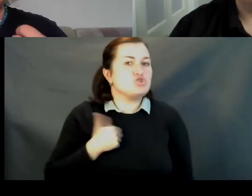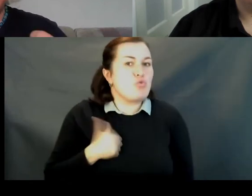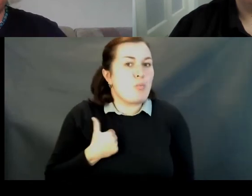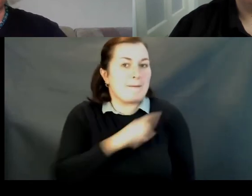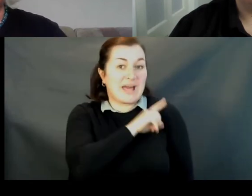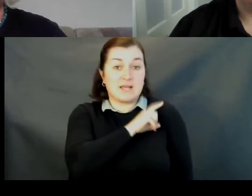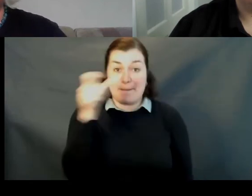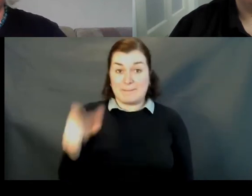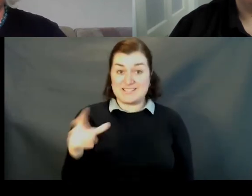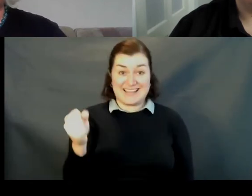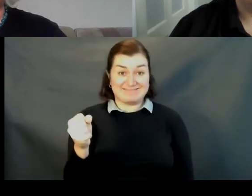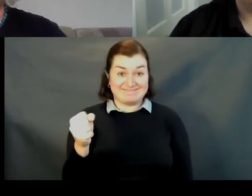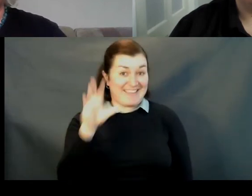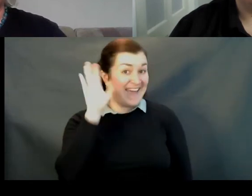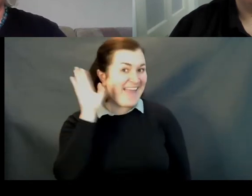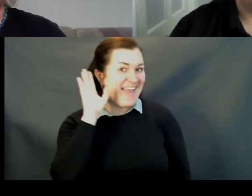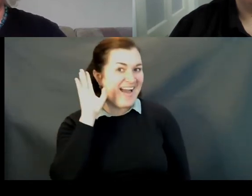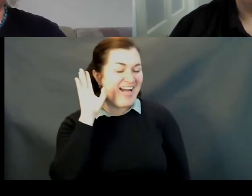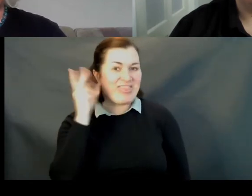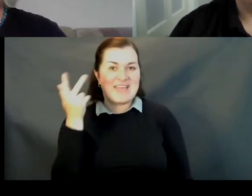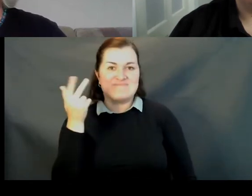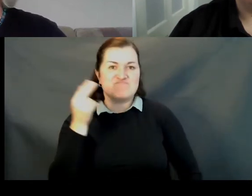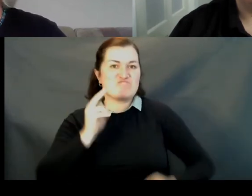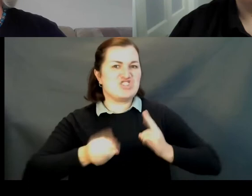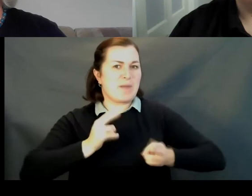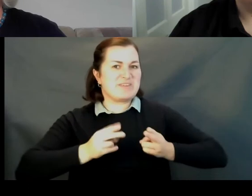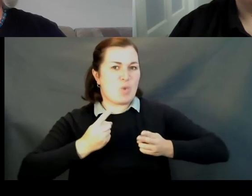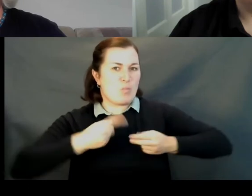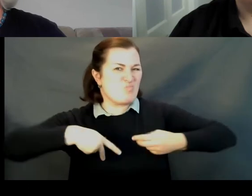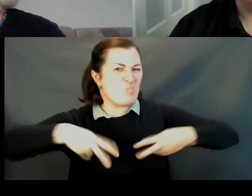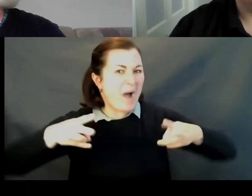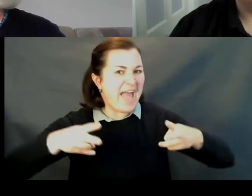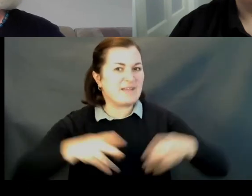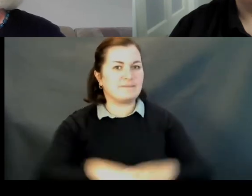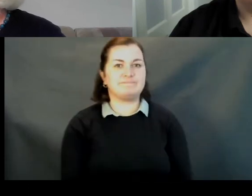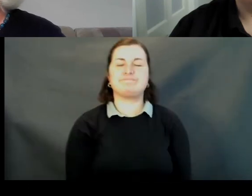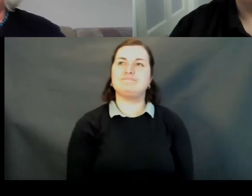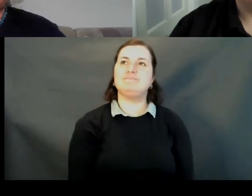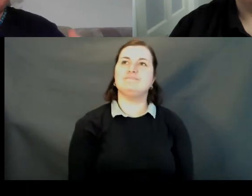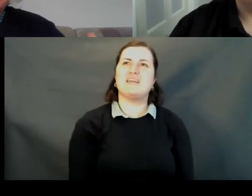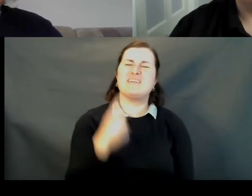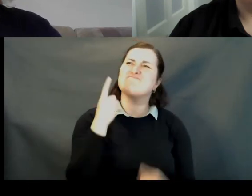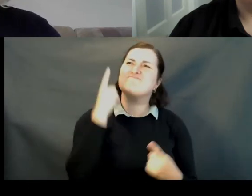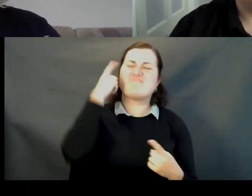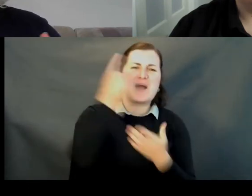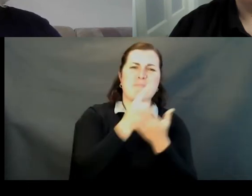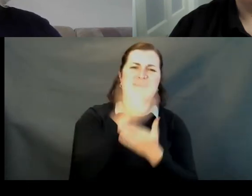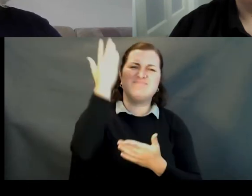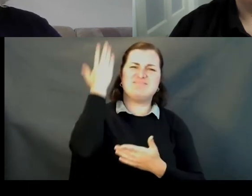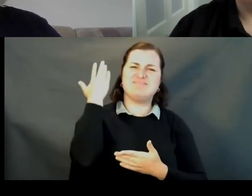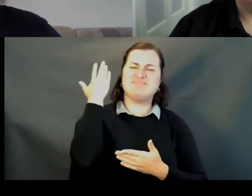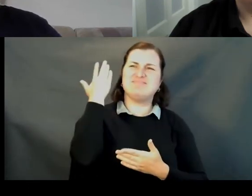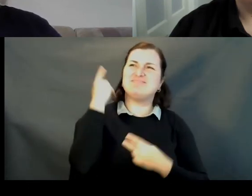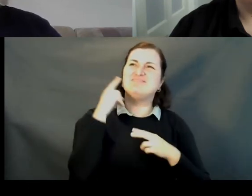they can interpret it in any particular way. How many times have you said to yourself, what's that noise? And you really have no